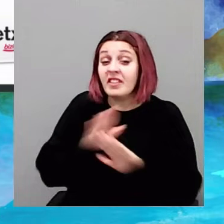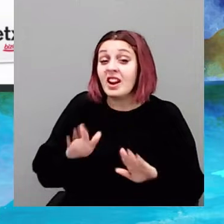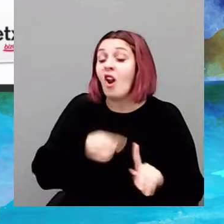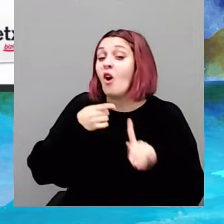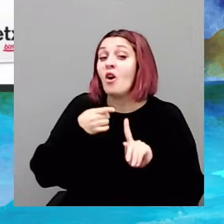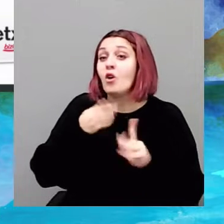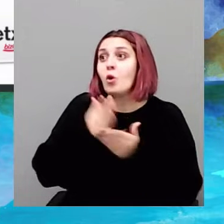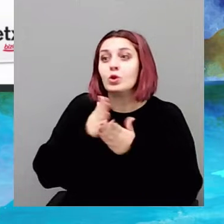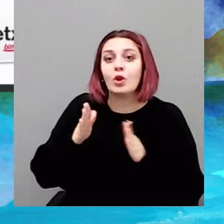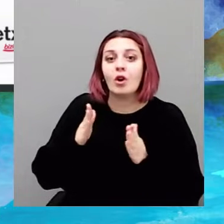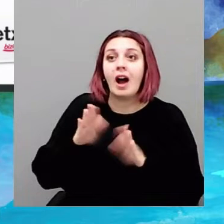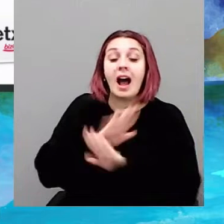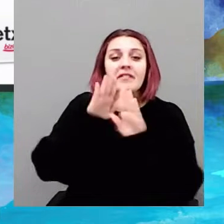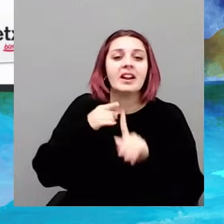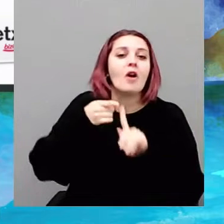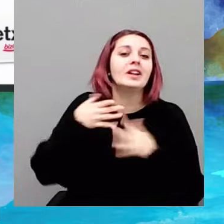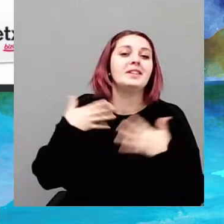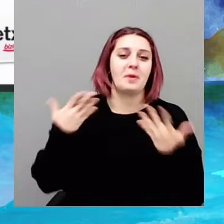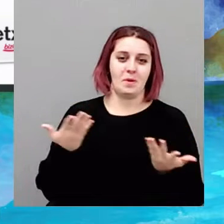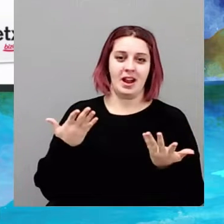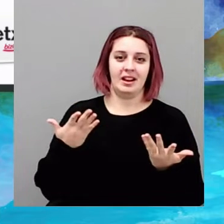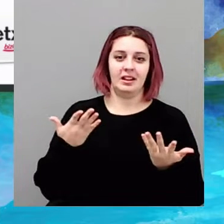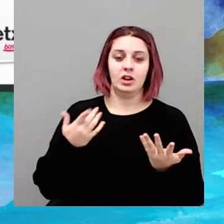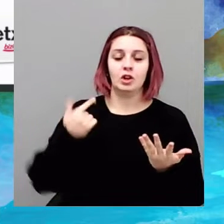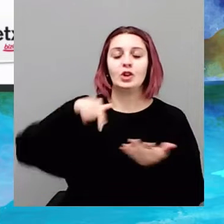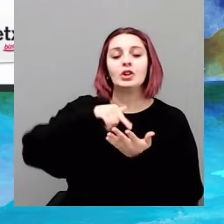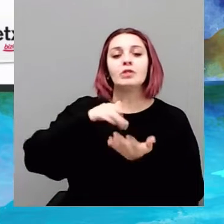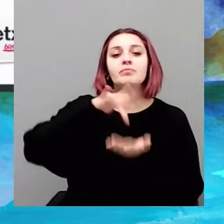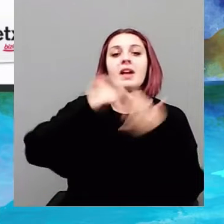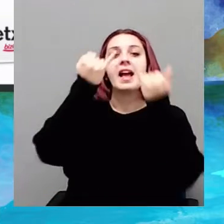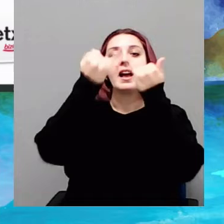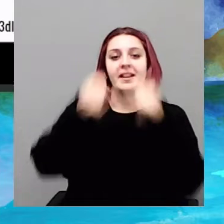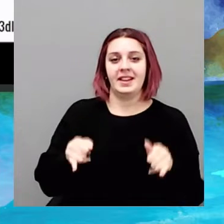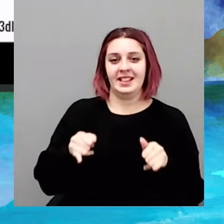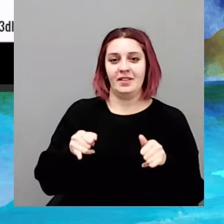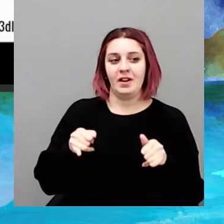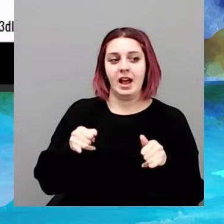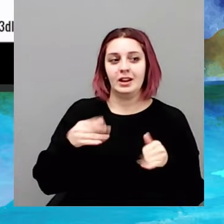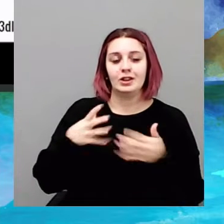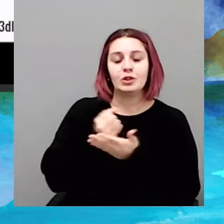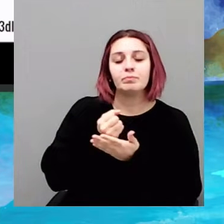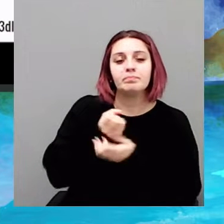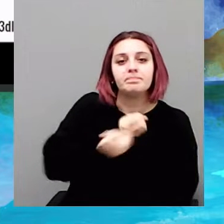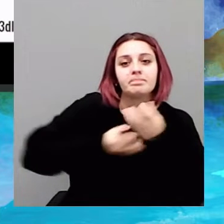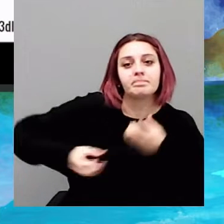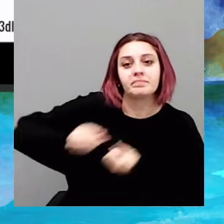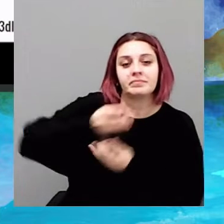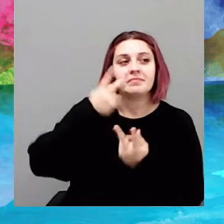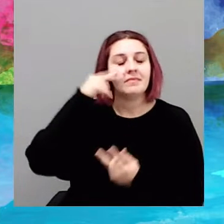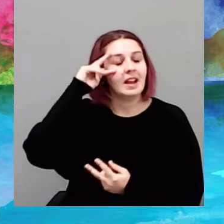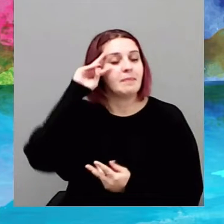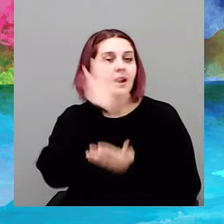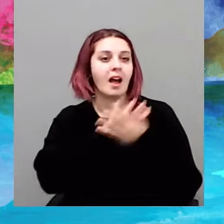So at the end of the course, what we do, we have an event where we share